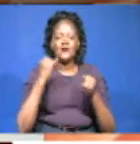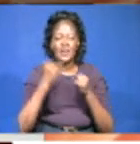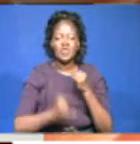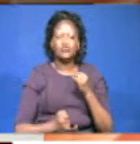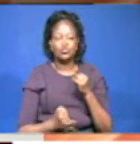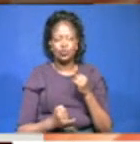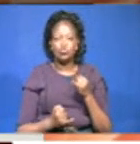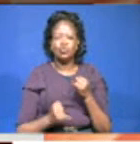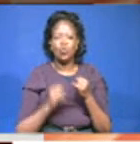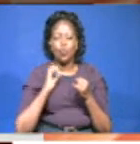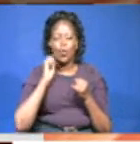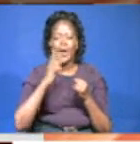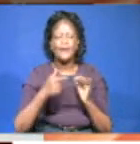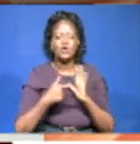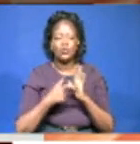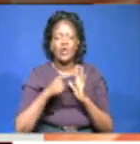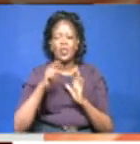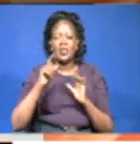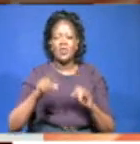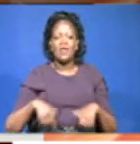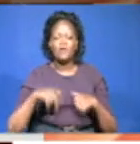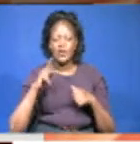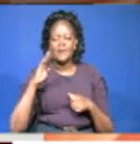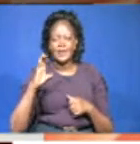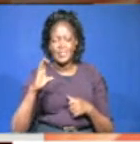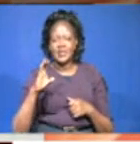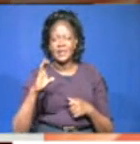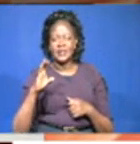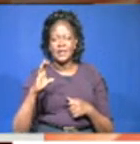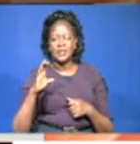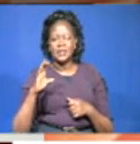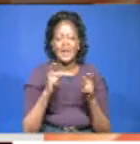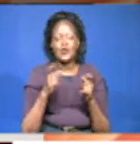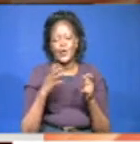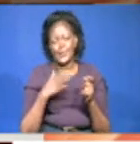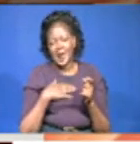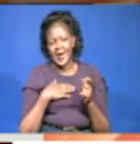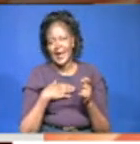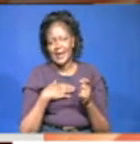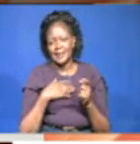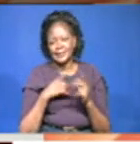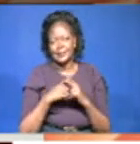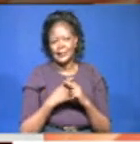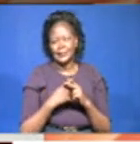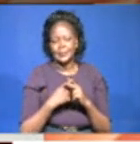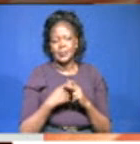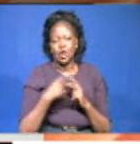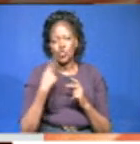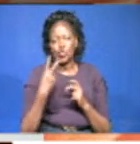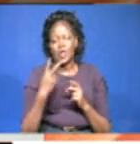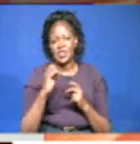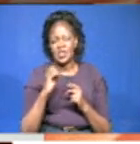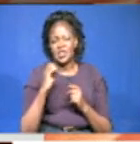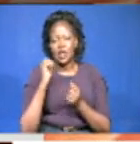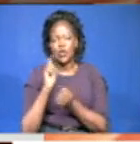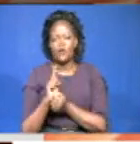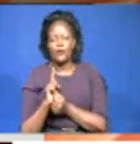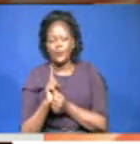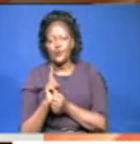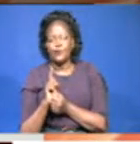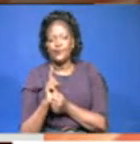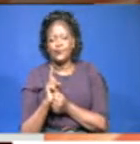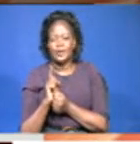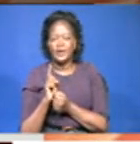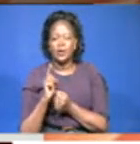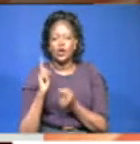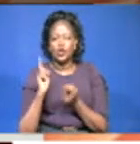exclusively televised live on KBC Channel 1 and on our the 20th of November through to the